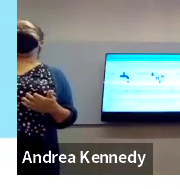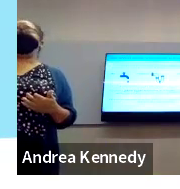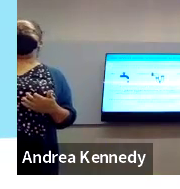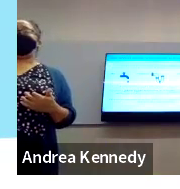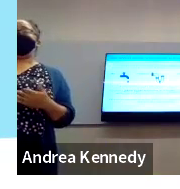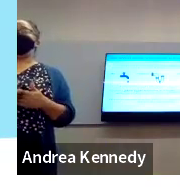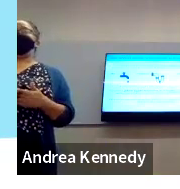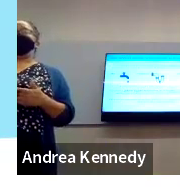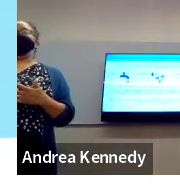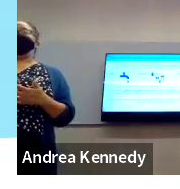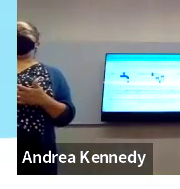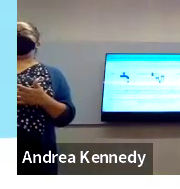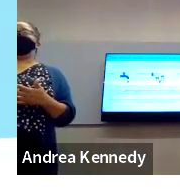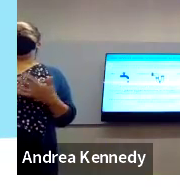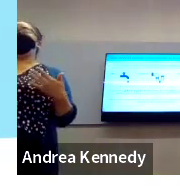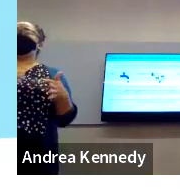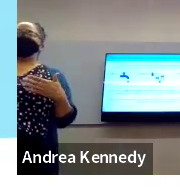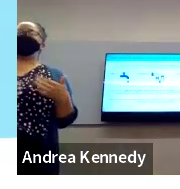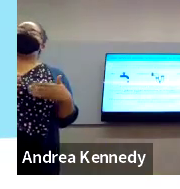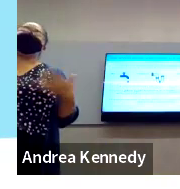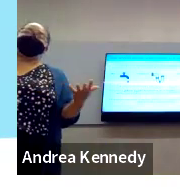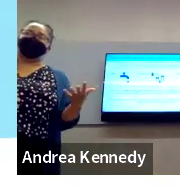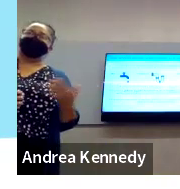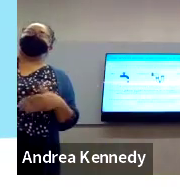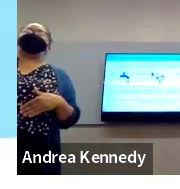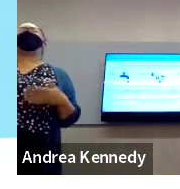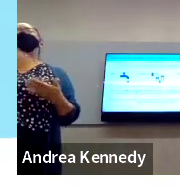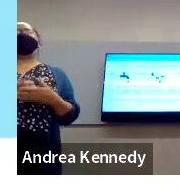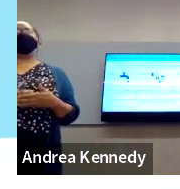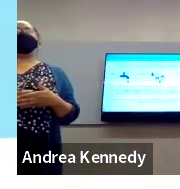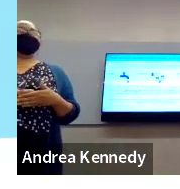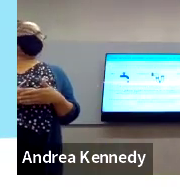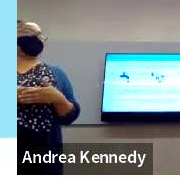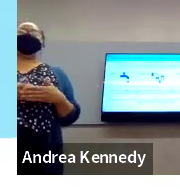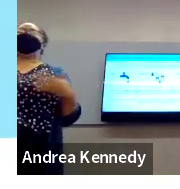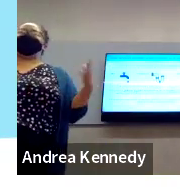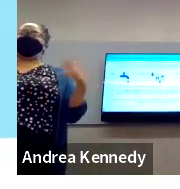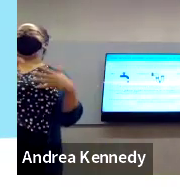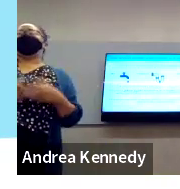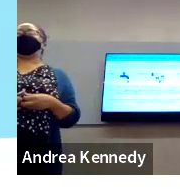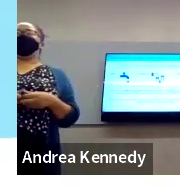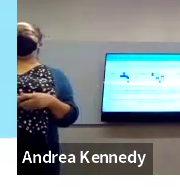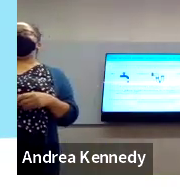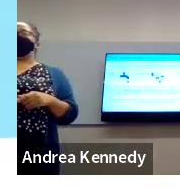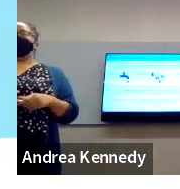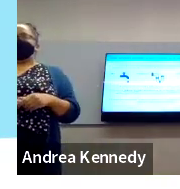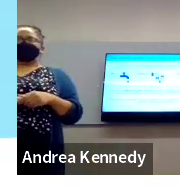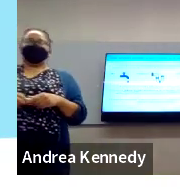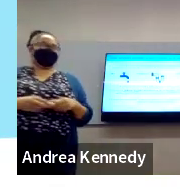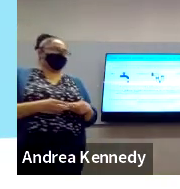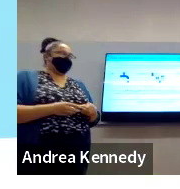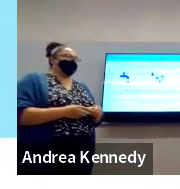right, or you have different documents or different numbers, then you come to the city and then we take a look at that